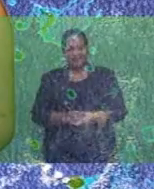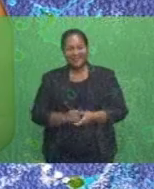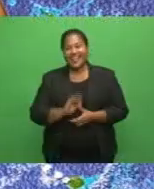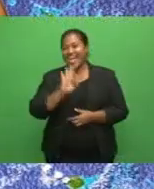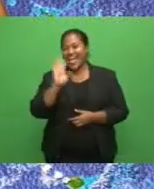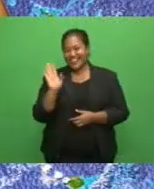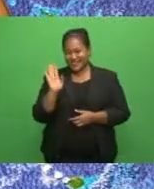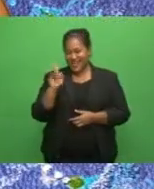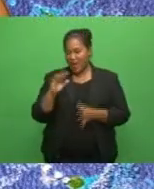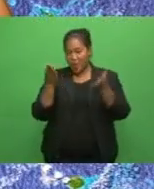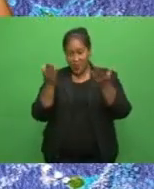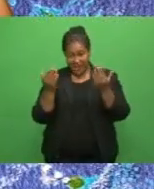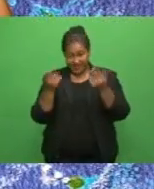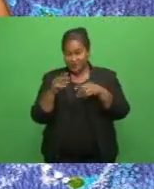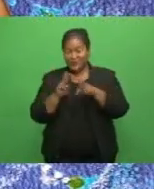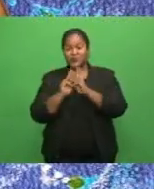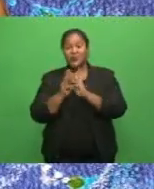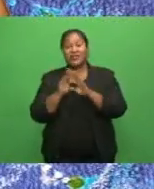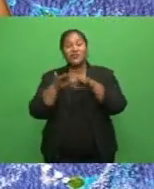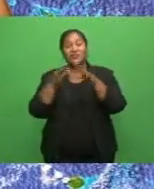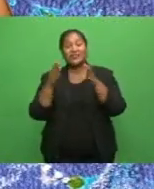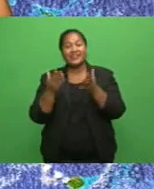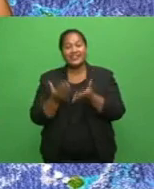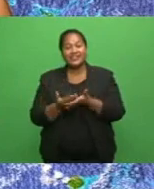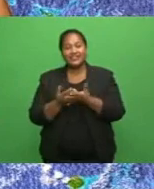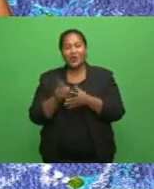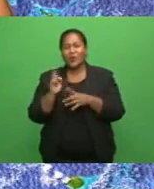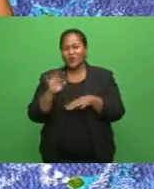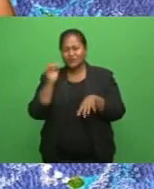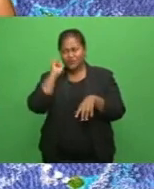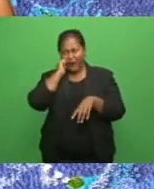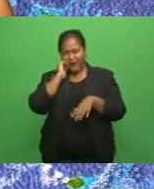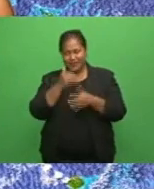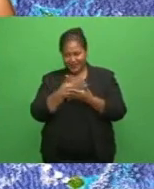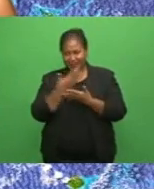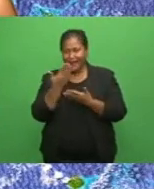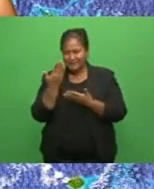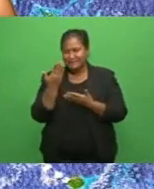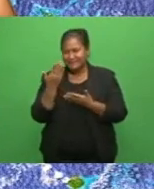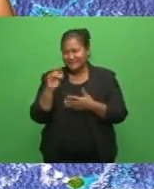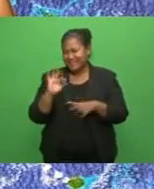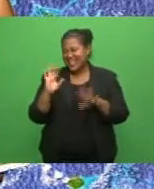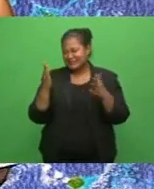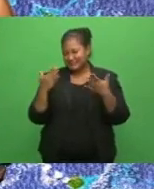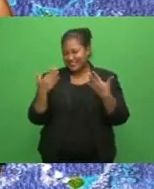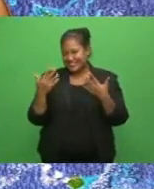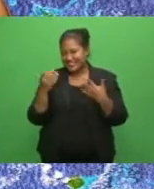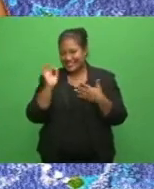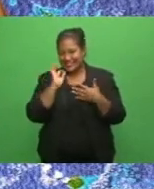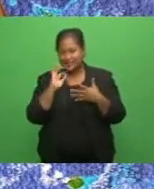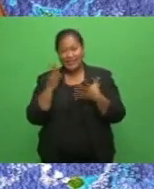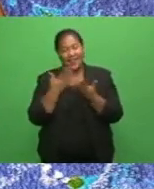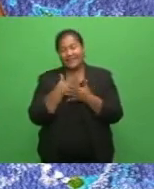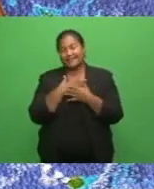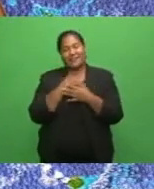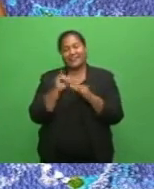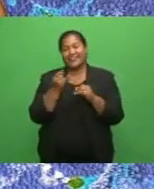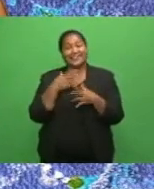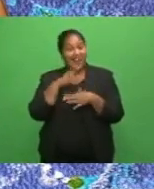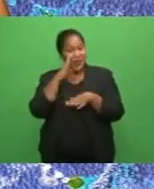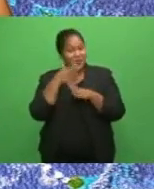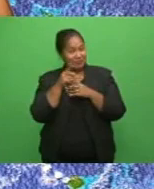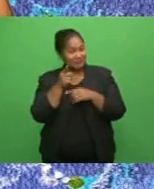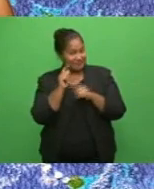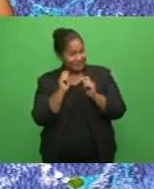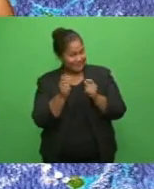Hello there and welcome to the Weather World. What a warm day, quite breezy too. I definitely loved it and hope you did